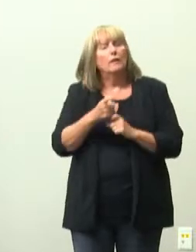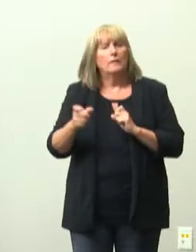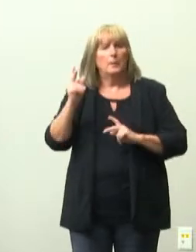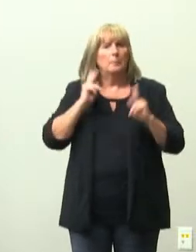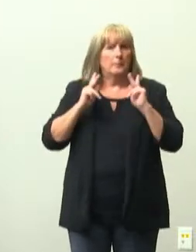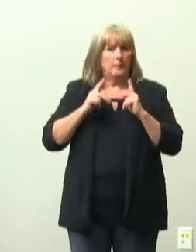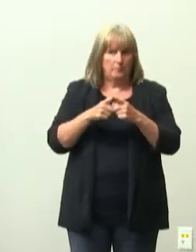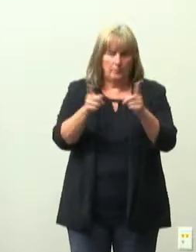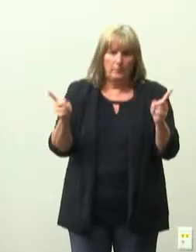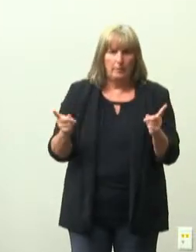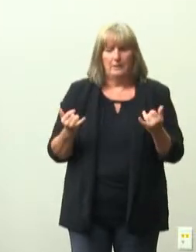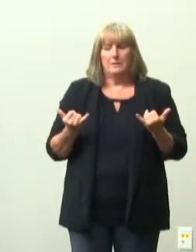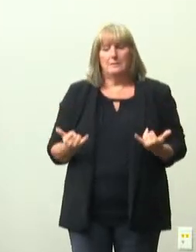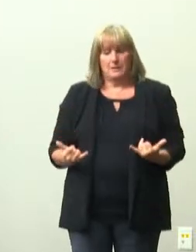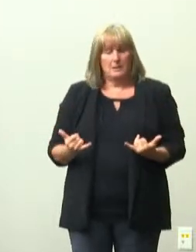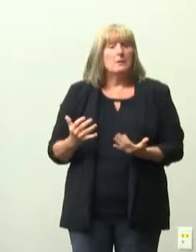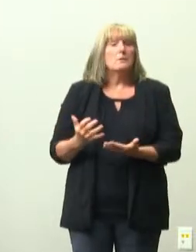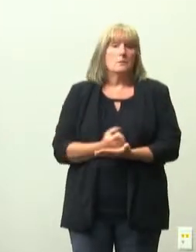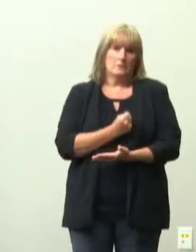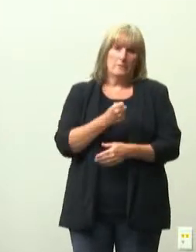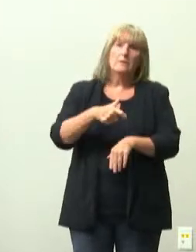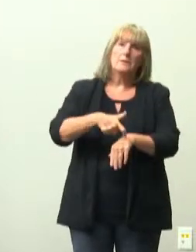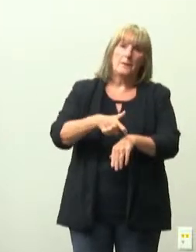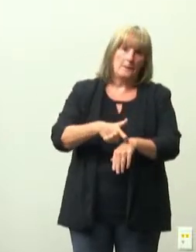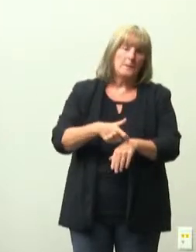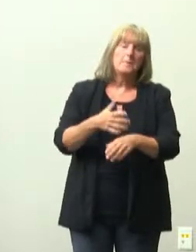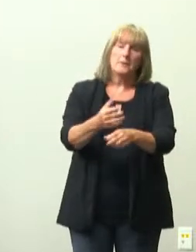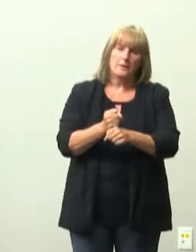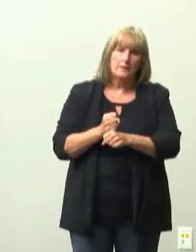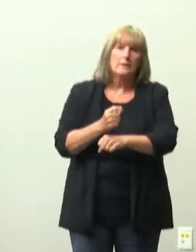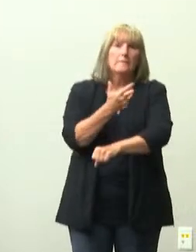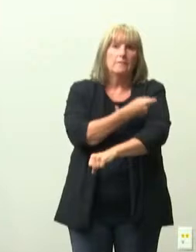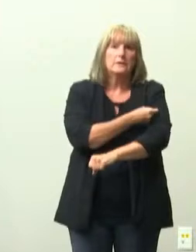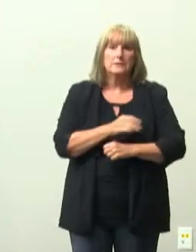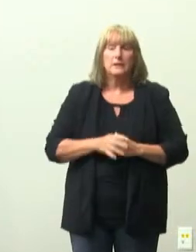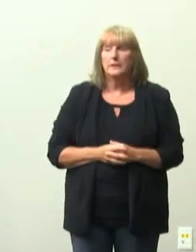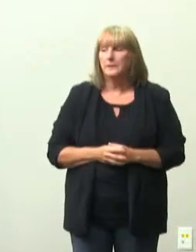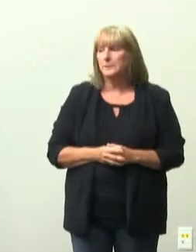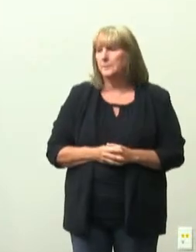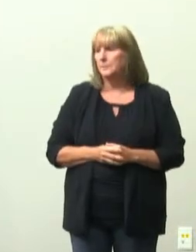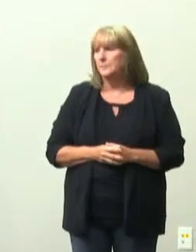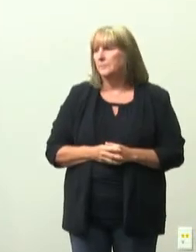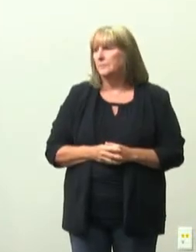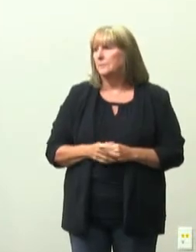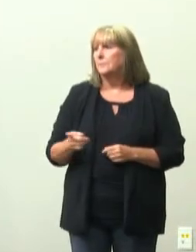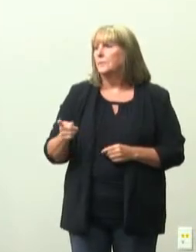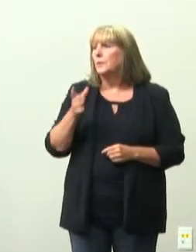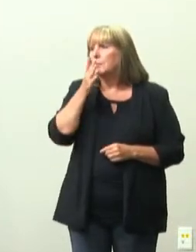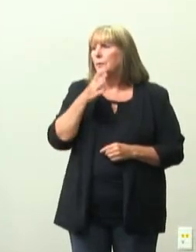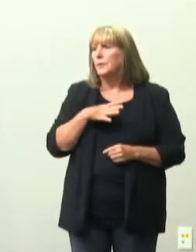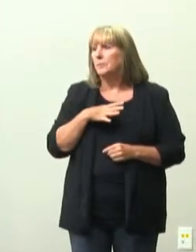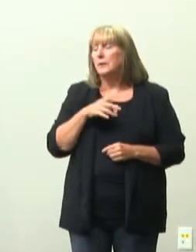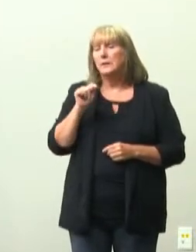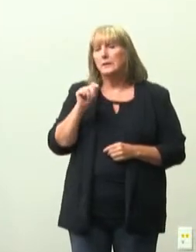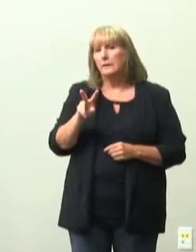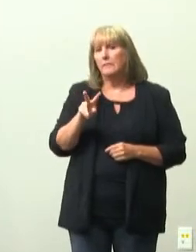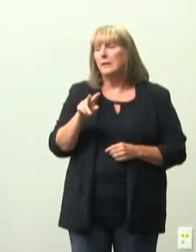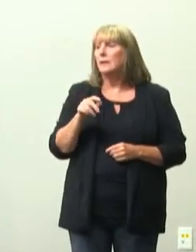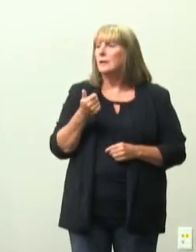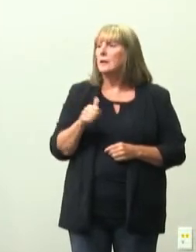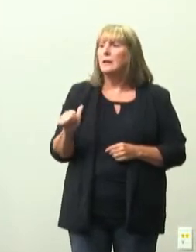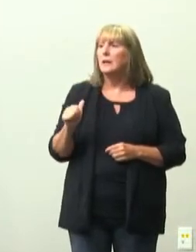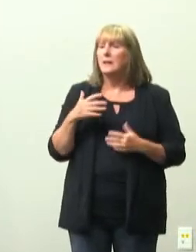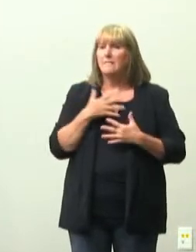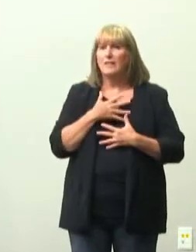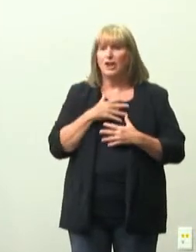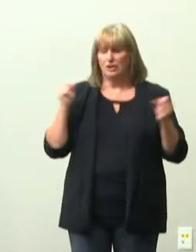So now is the time to get vaccinated. Is there any fear with the influx of people coming in for the rodeo?